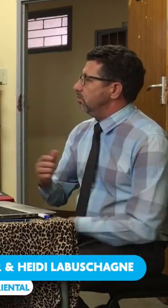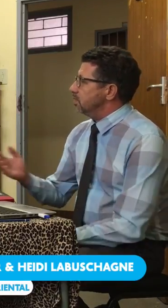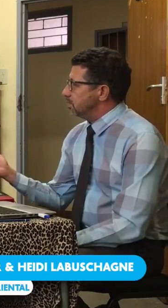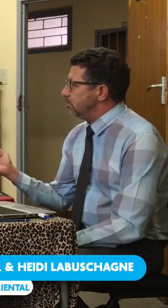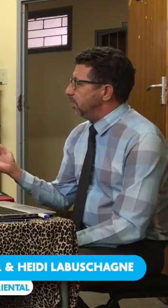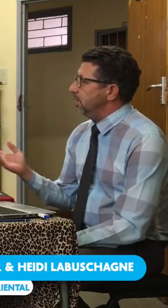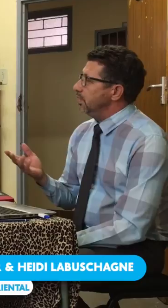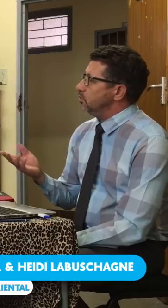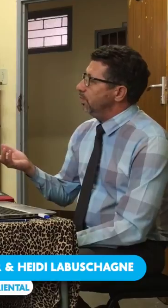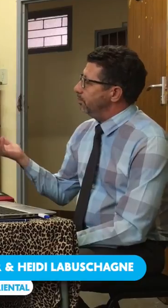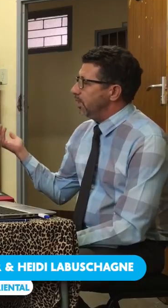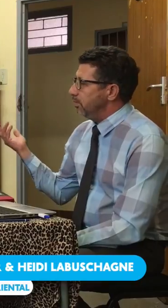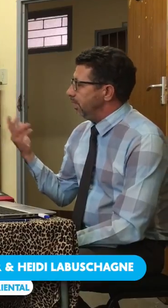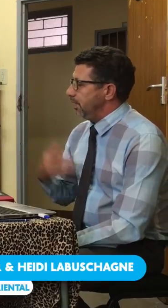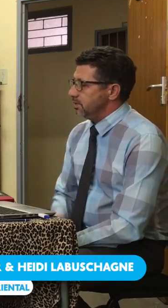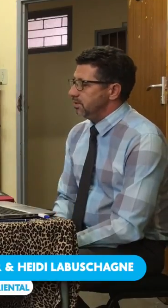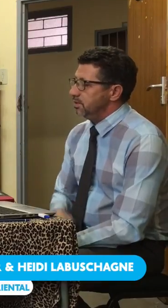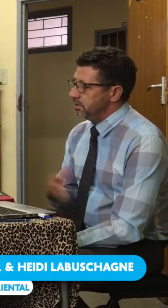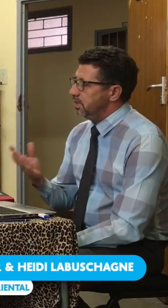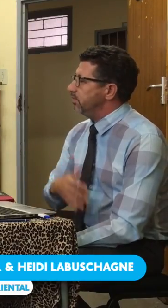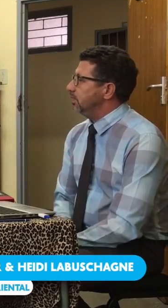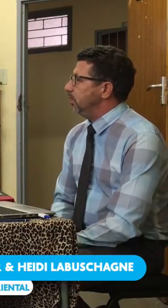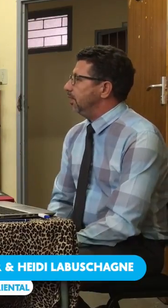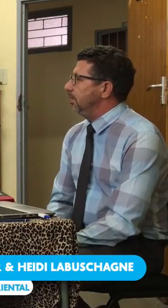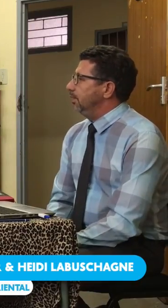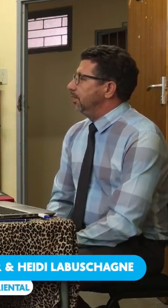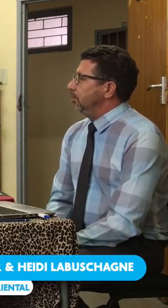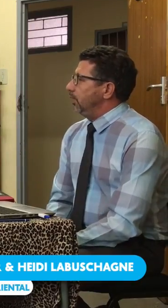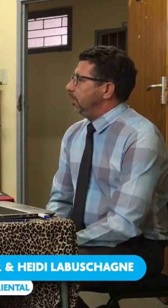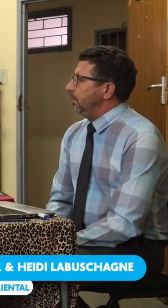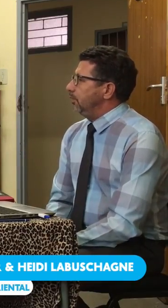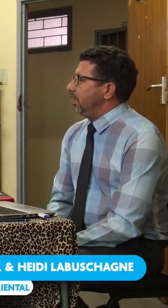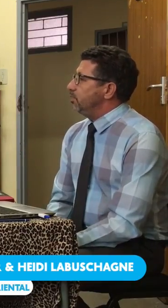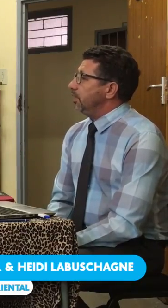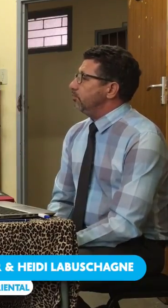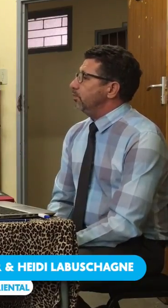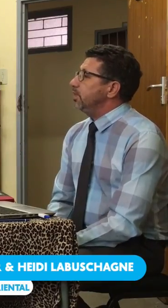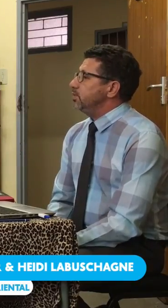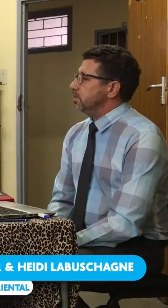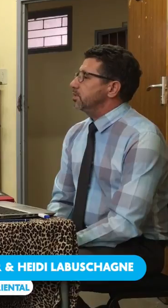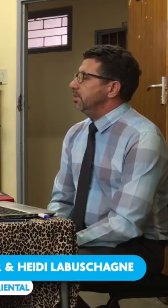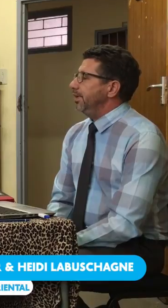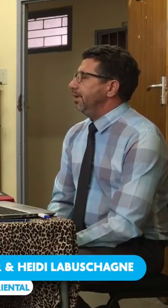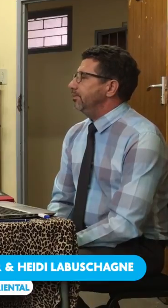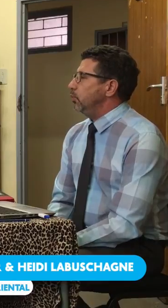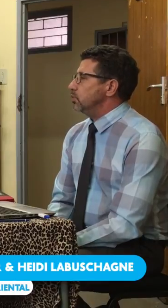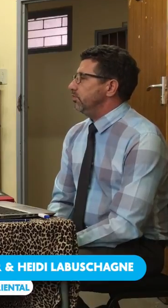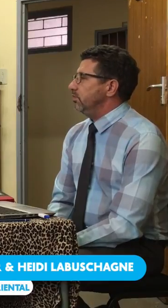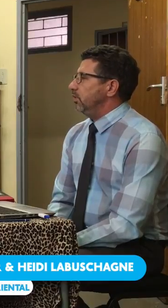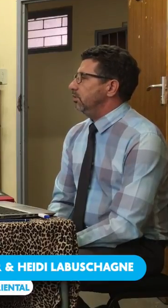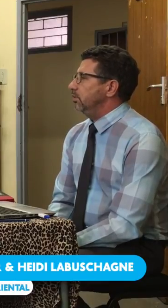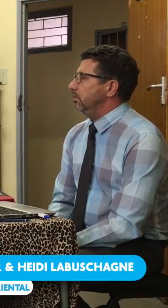booklets or assisted by the learners or by maybe by others it's it's difficult but but what i picked up from teachers they are